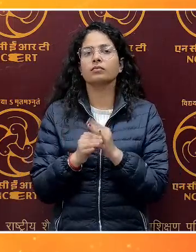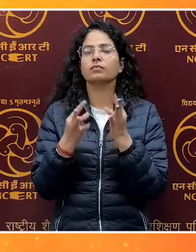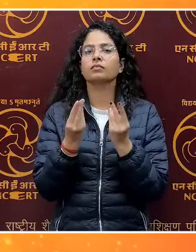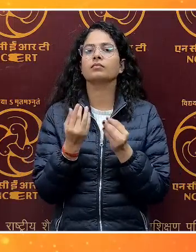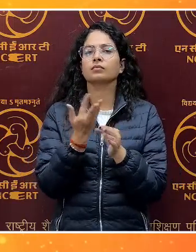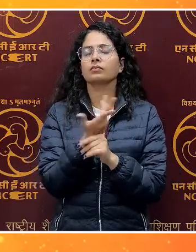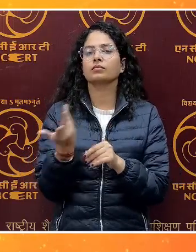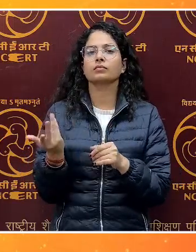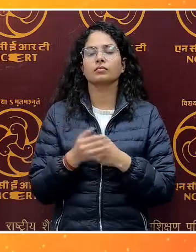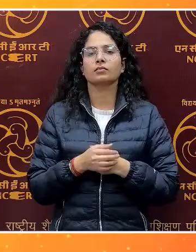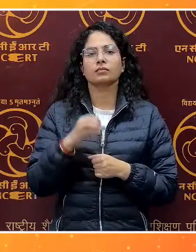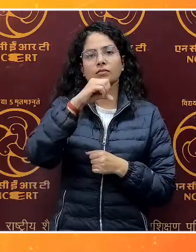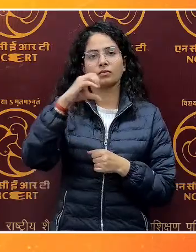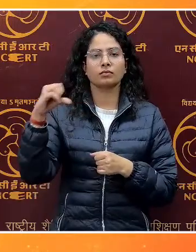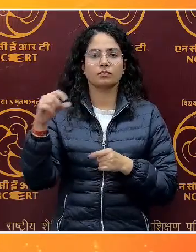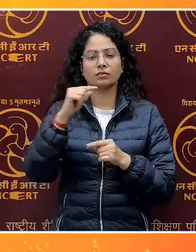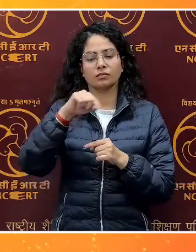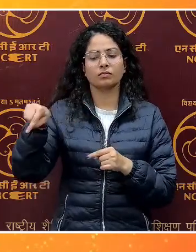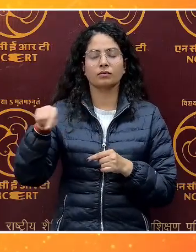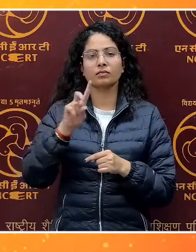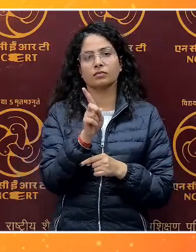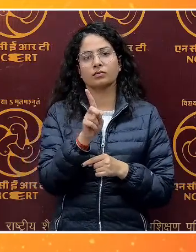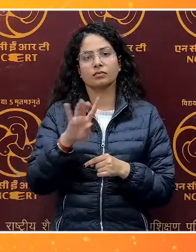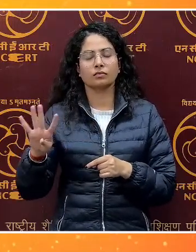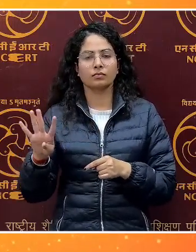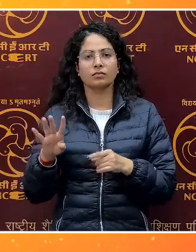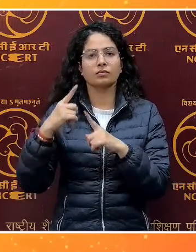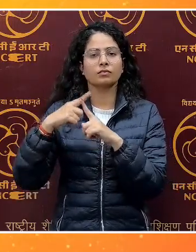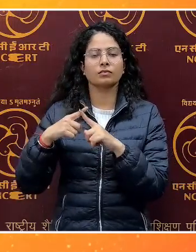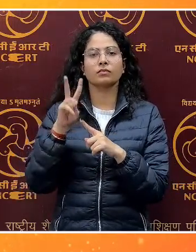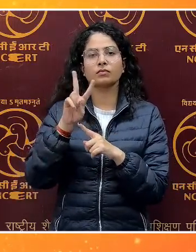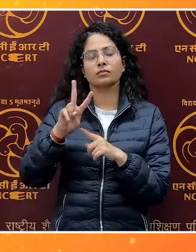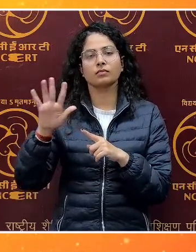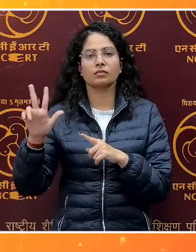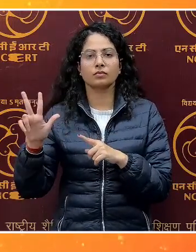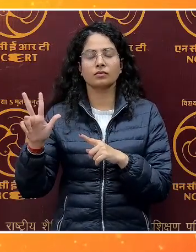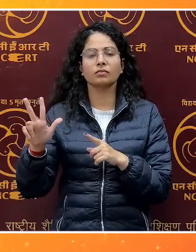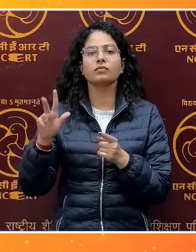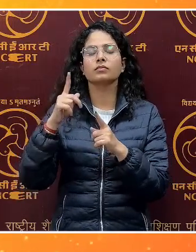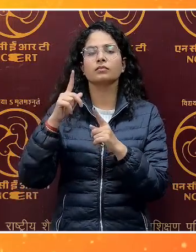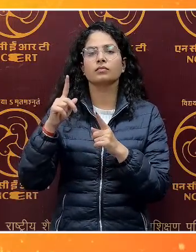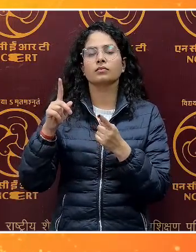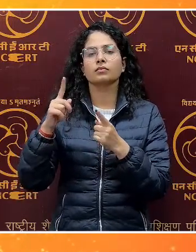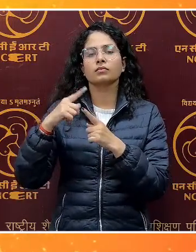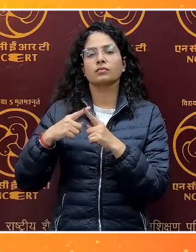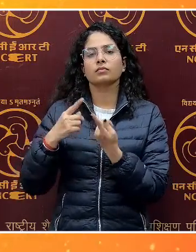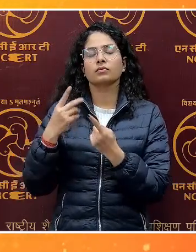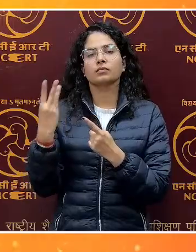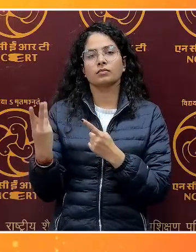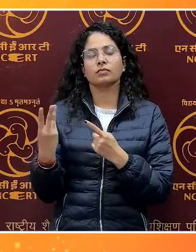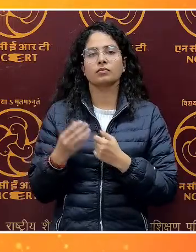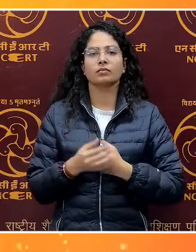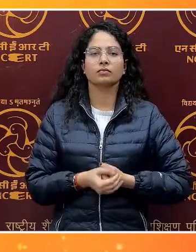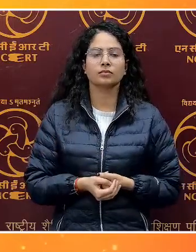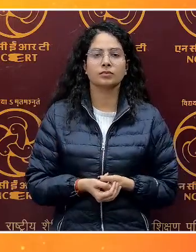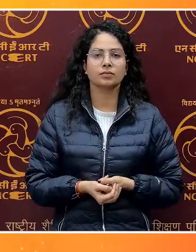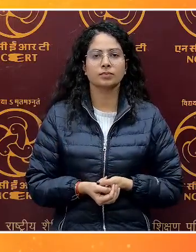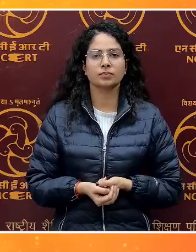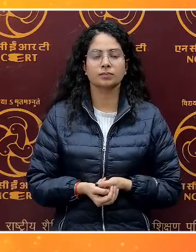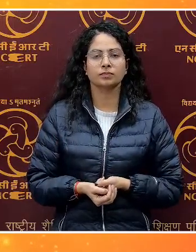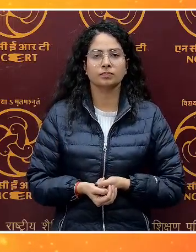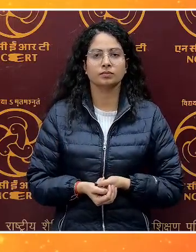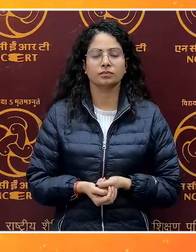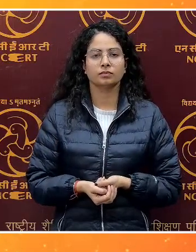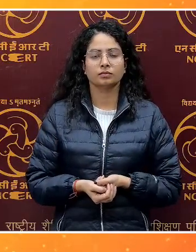get here 99 upon 14 into 28 upon 3. 3 1s are and 3,